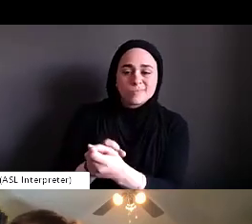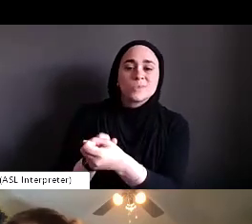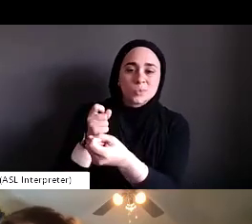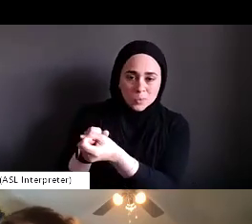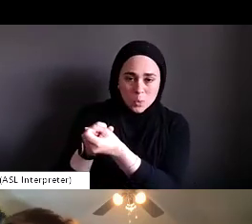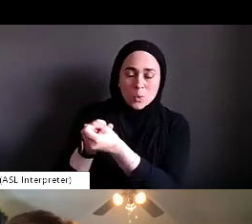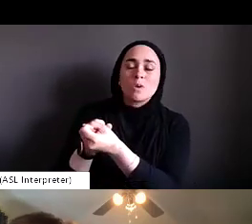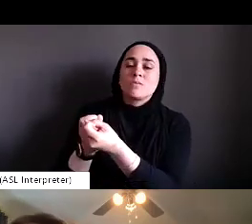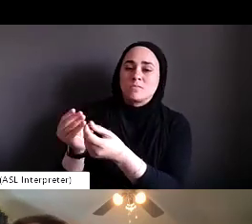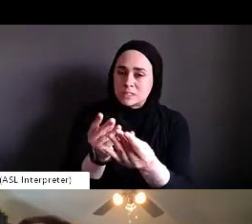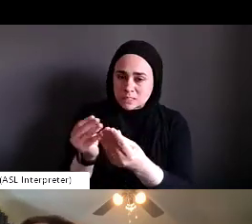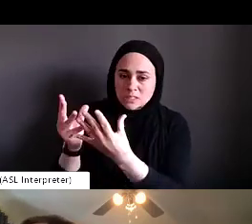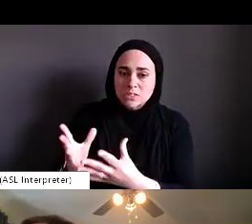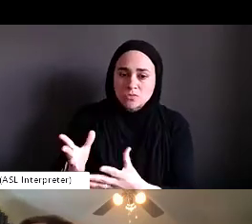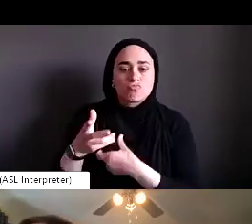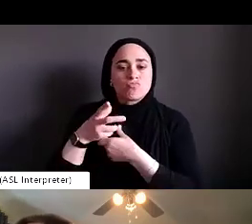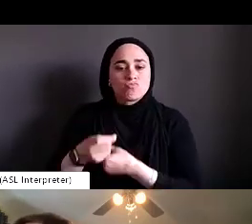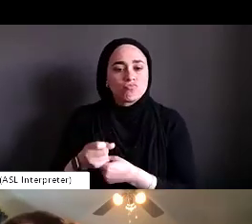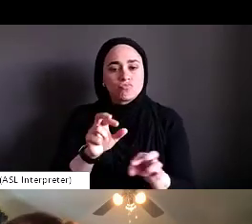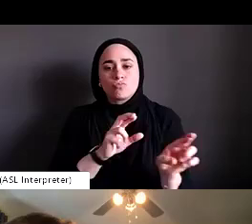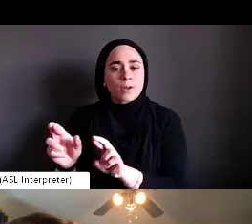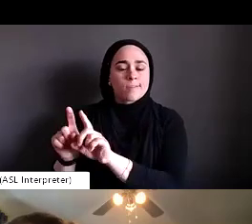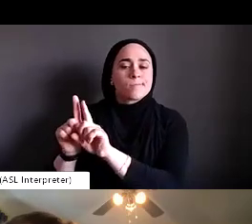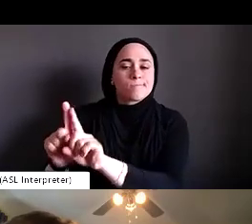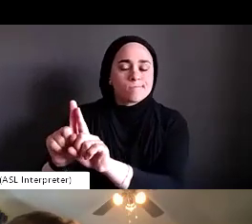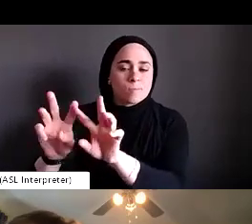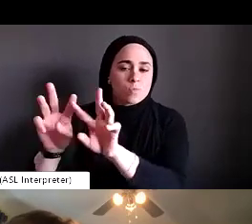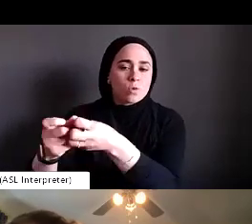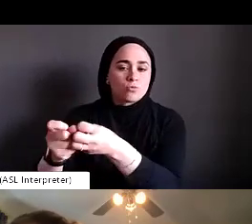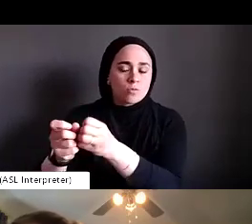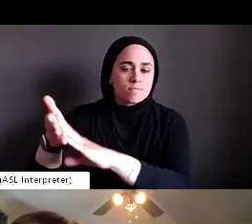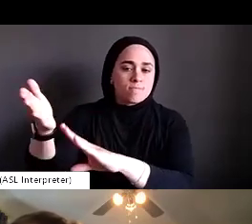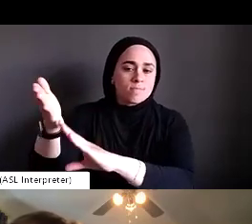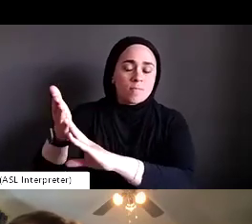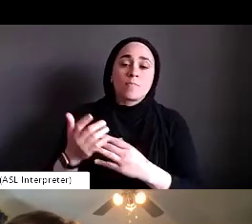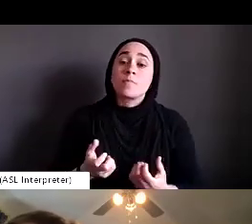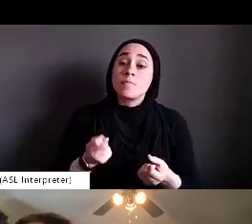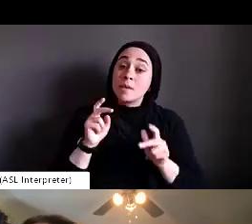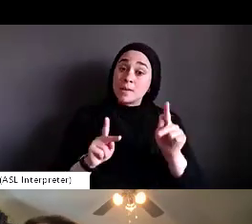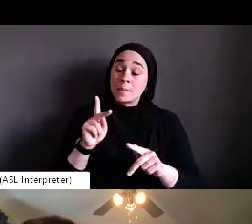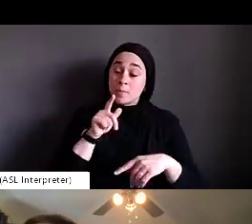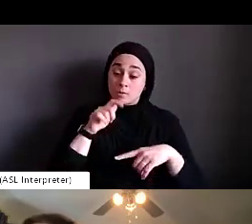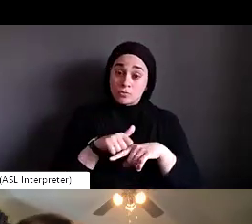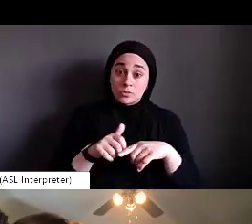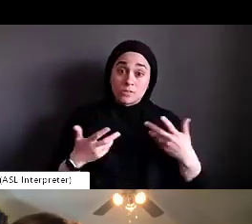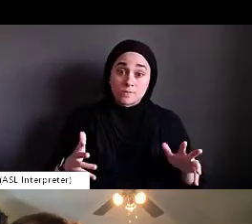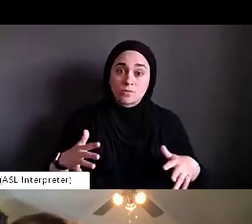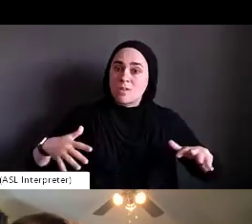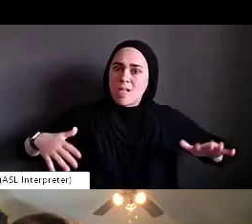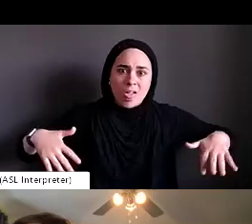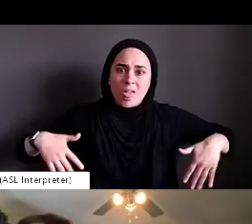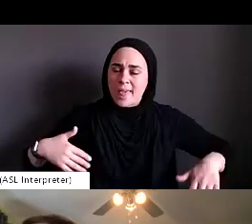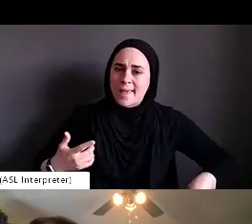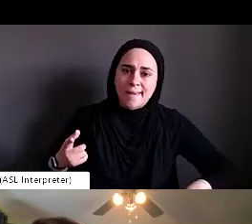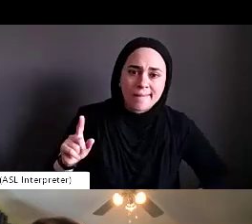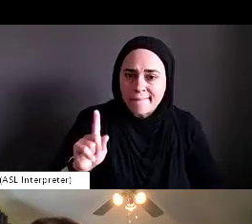to deliver workshops in their communities. Many of the people who are trained to deliver these workshops in the communities have never delivered a